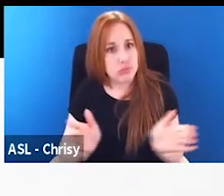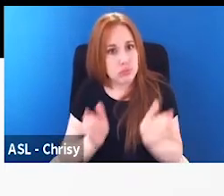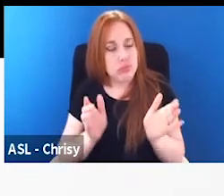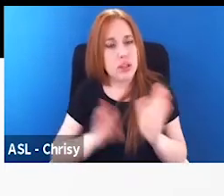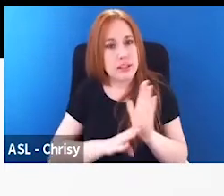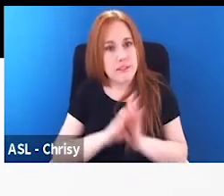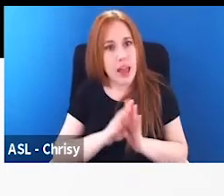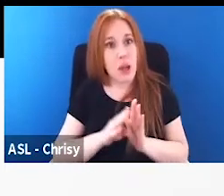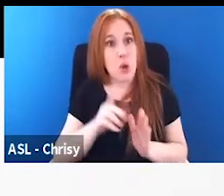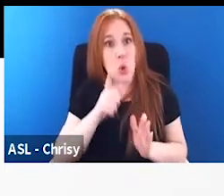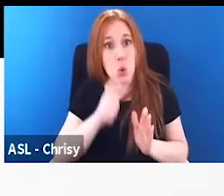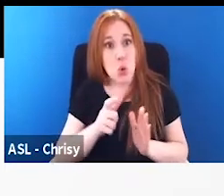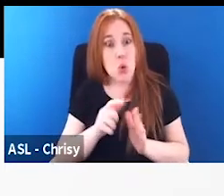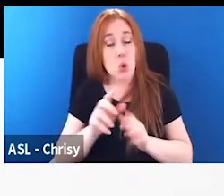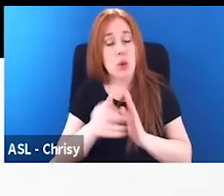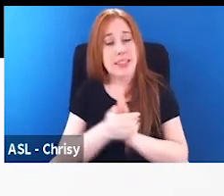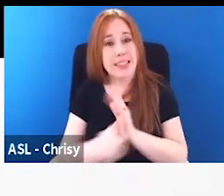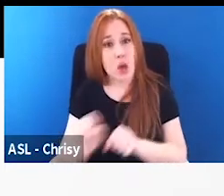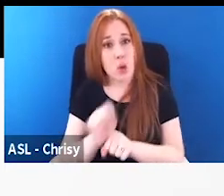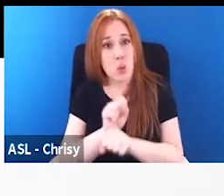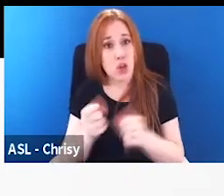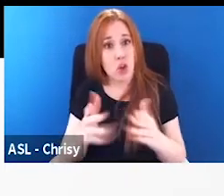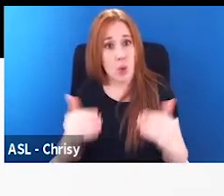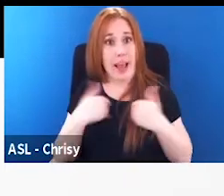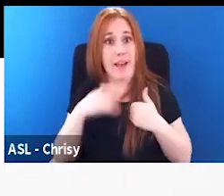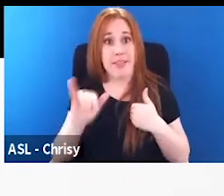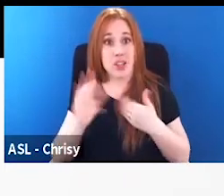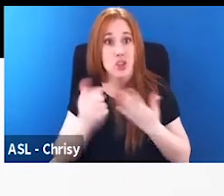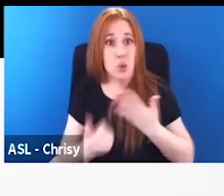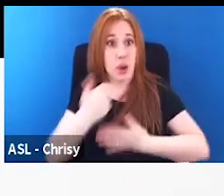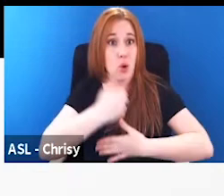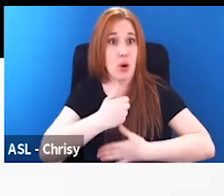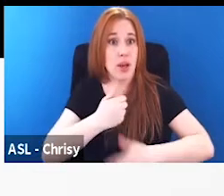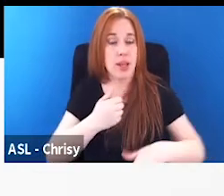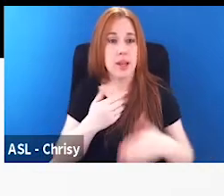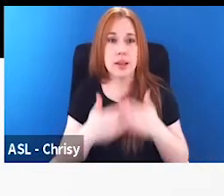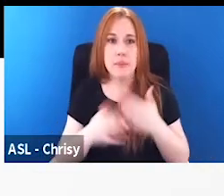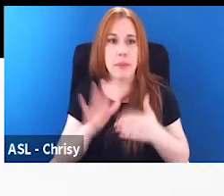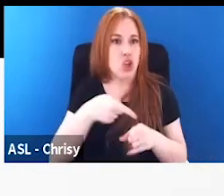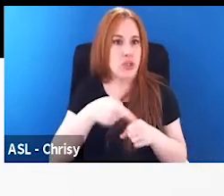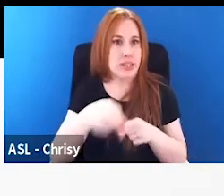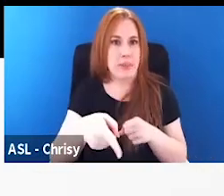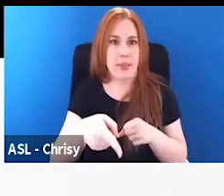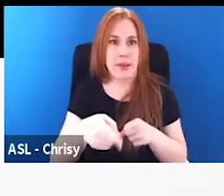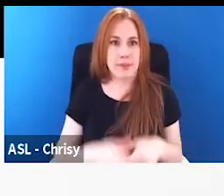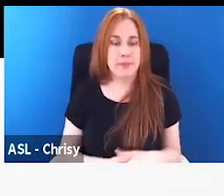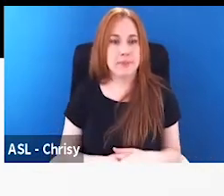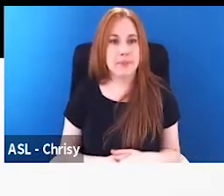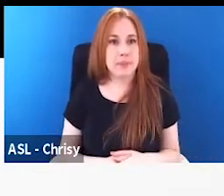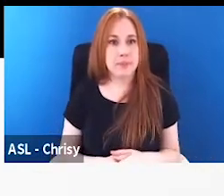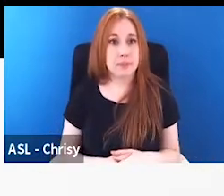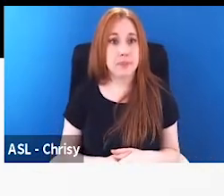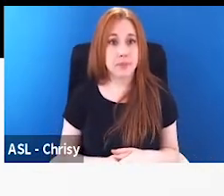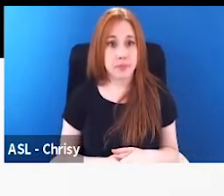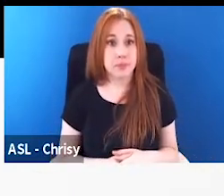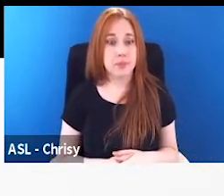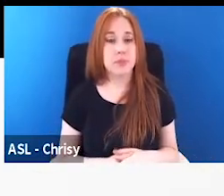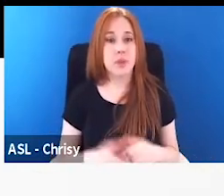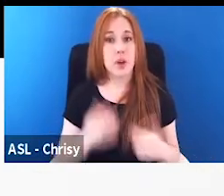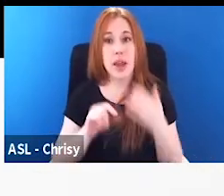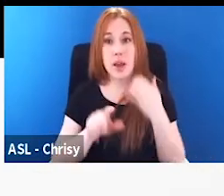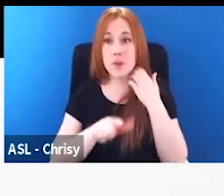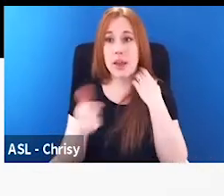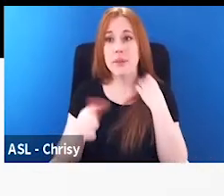That is number one on your priority list, regardless of what discipline that you sit in. So I'm going to hand it